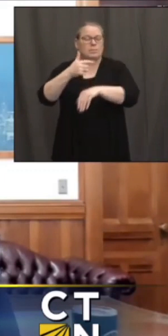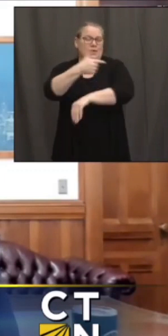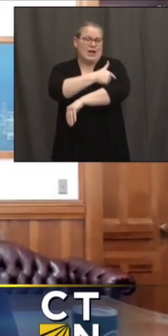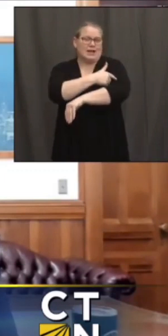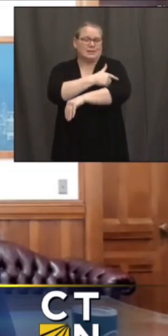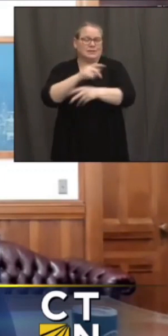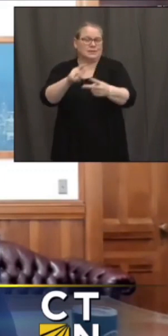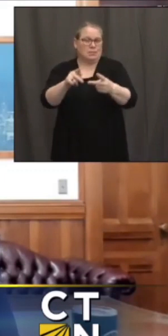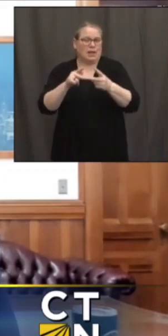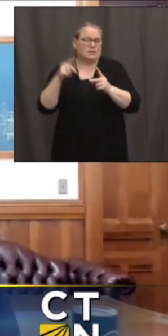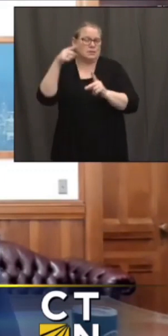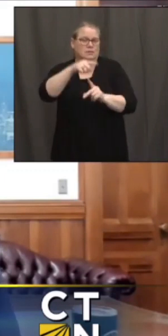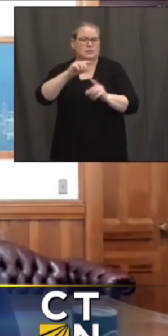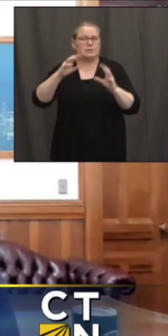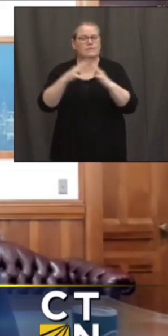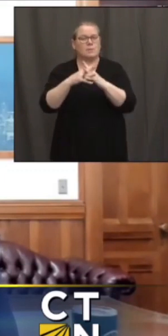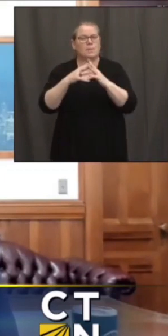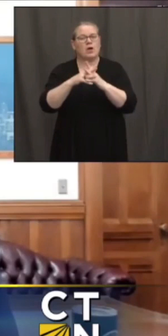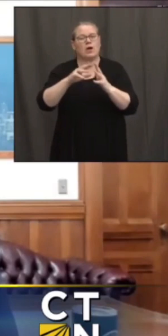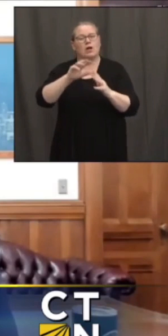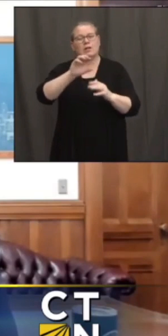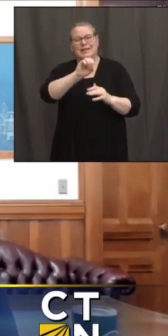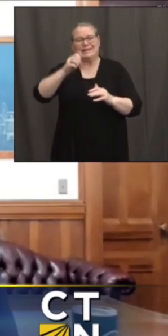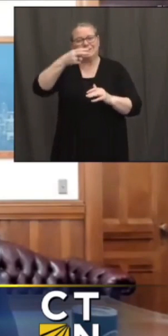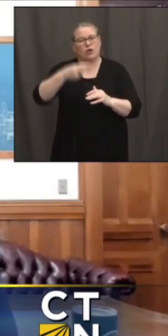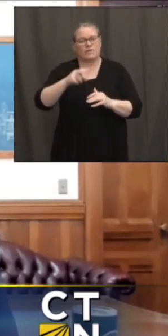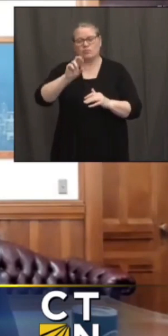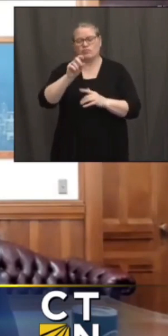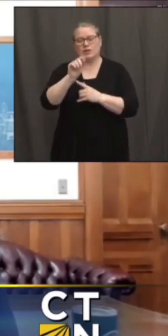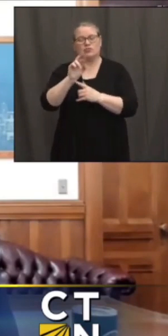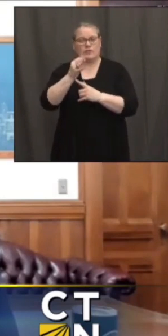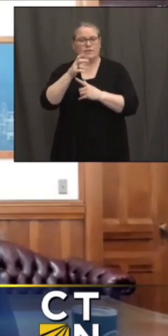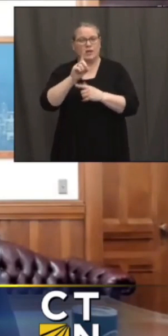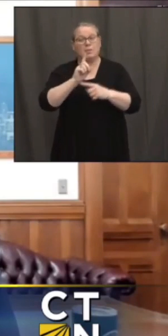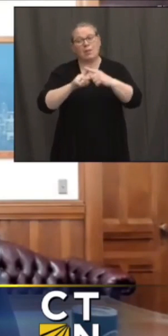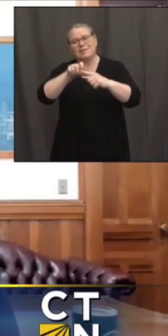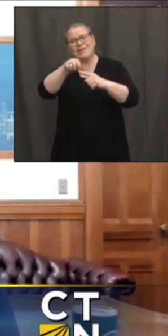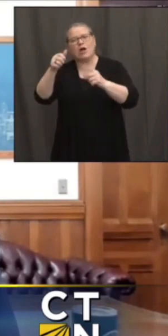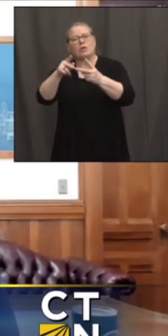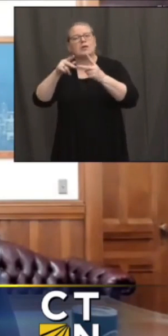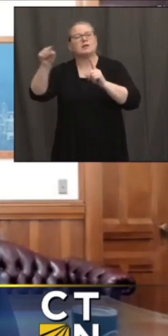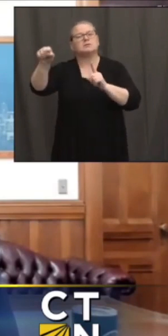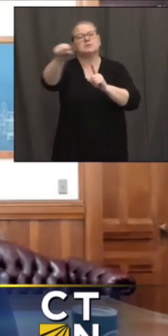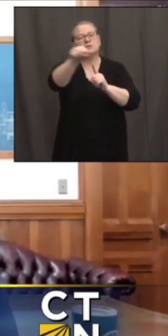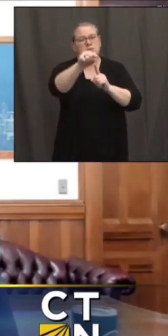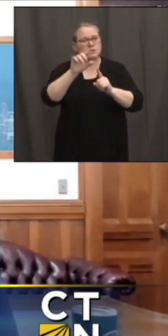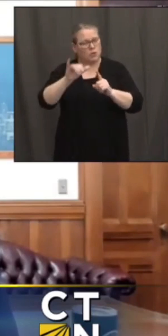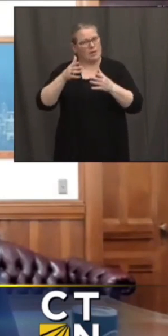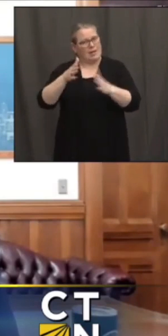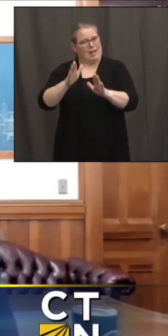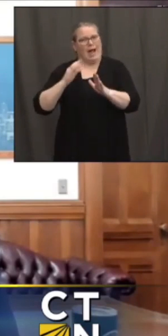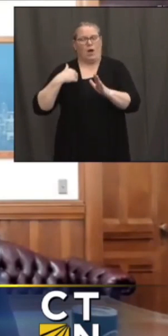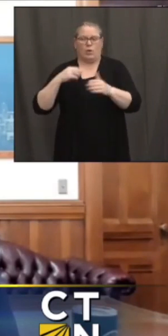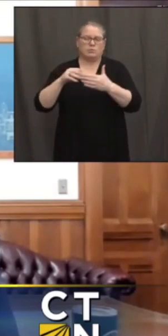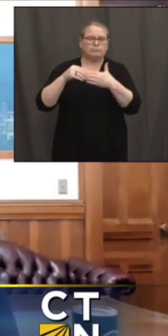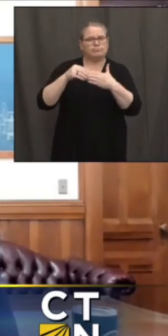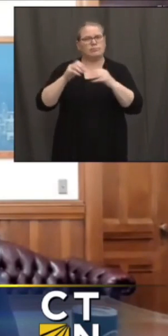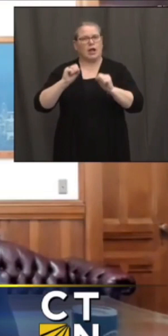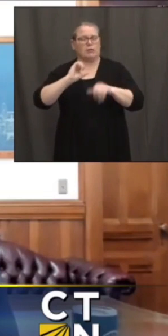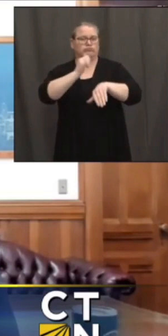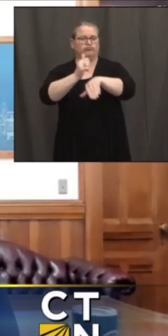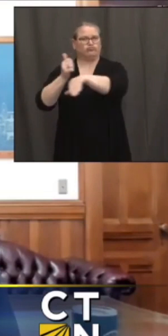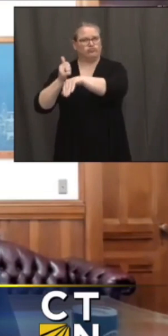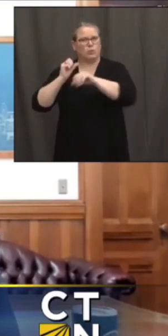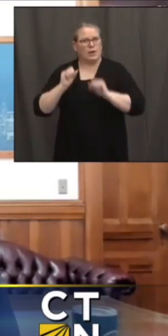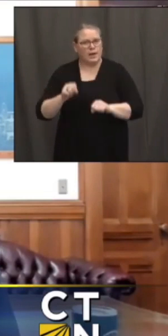sites and with other sites that we're looking to set up across the state of Connecticut. So as we get closer to that February 9th date, we felt